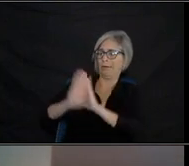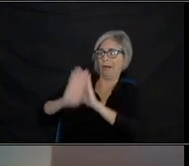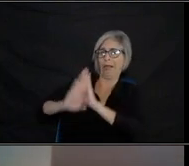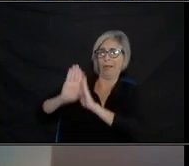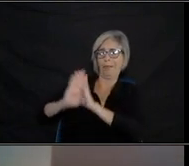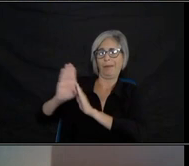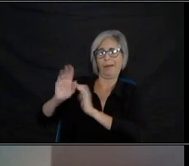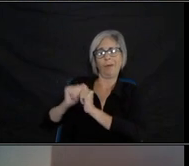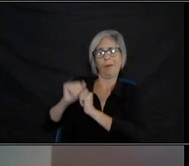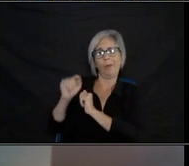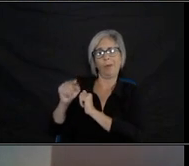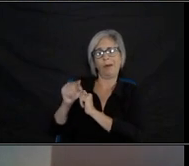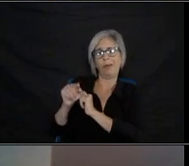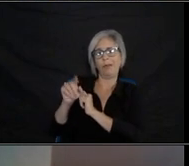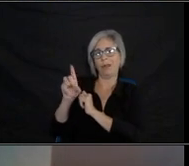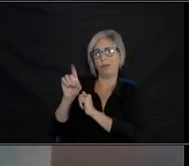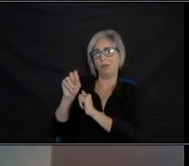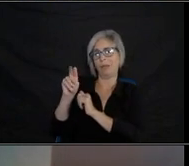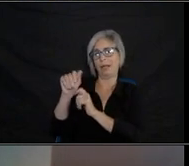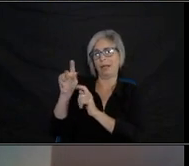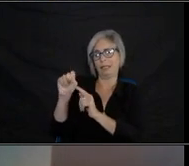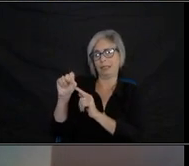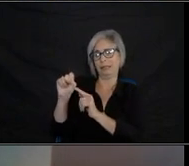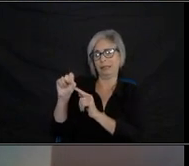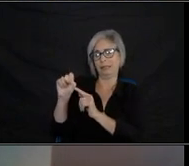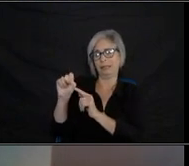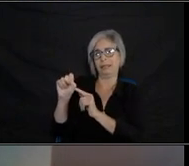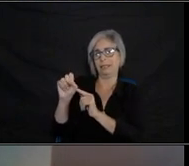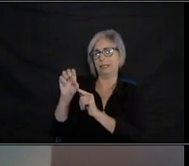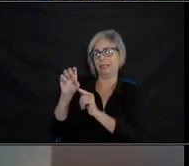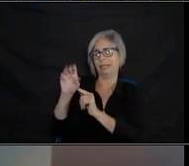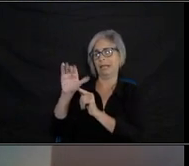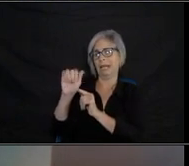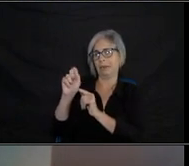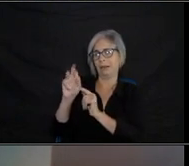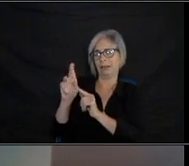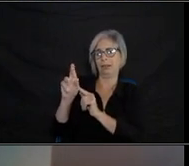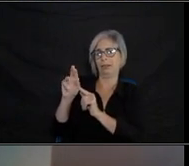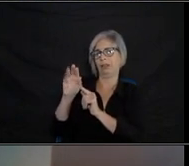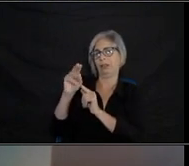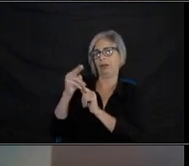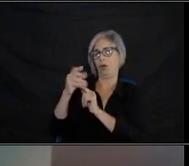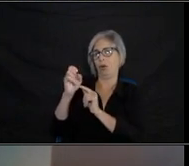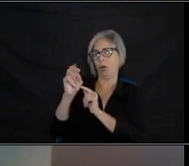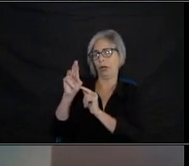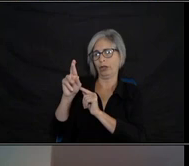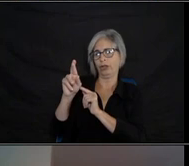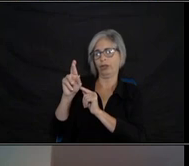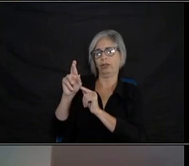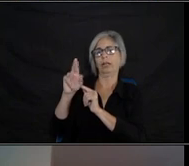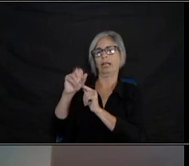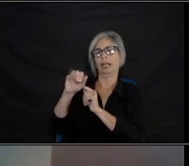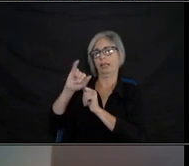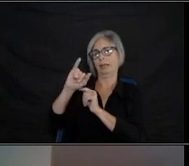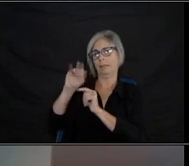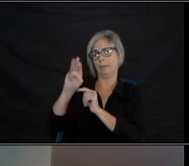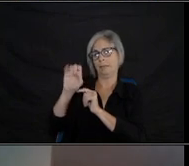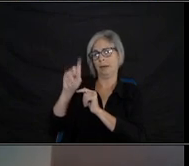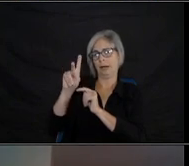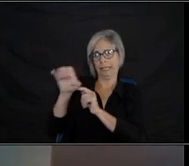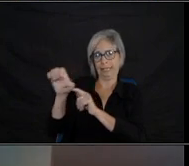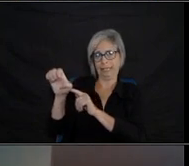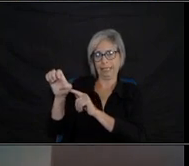with the Damedas, Davis Camelier, Harvey Oyer, Mark Heffron, and John Markey.